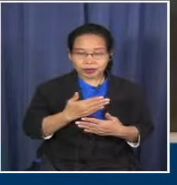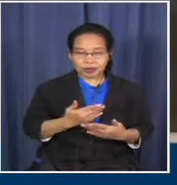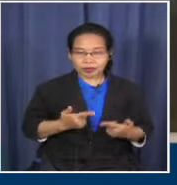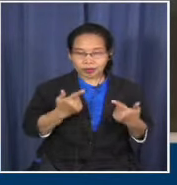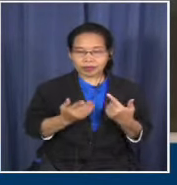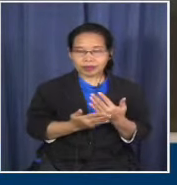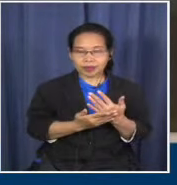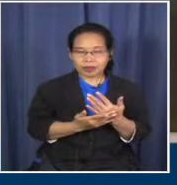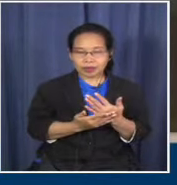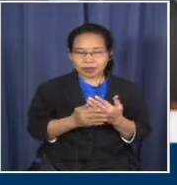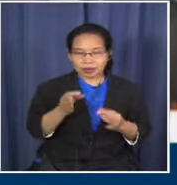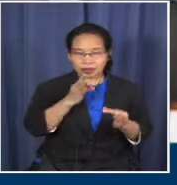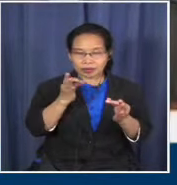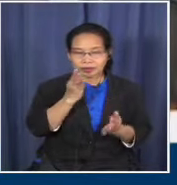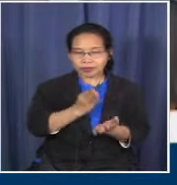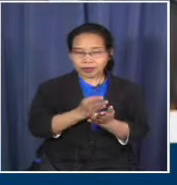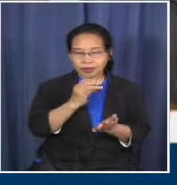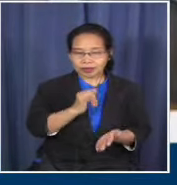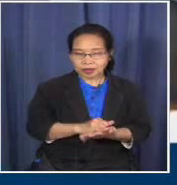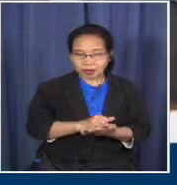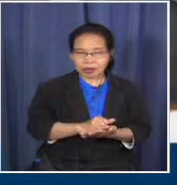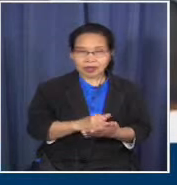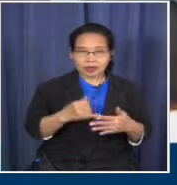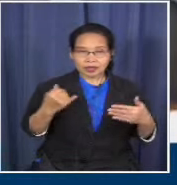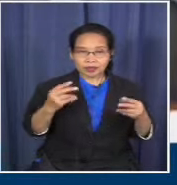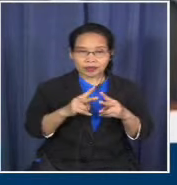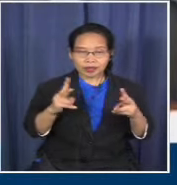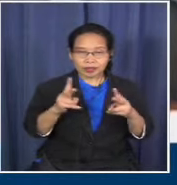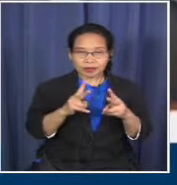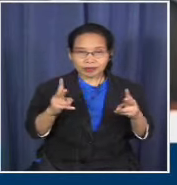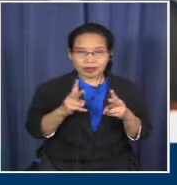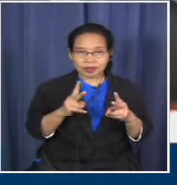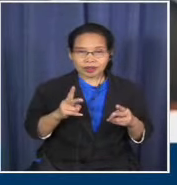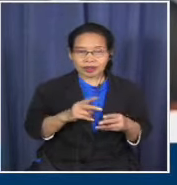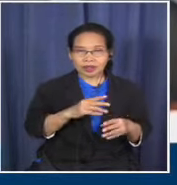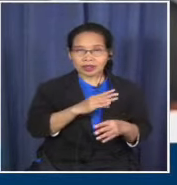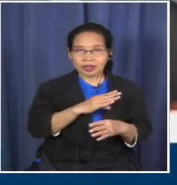which is called by the Bible as the breath of life.